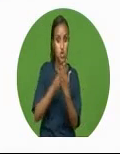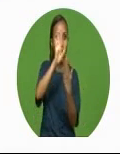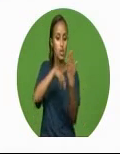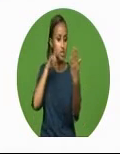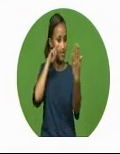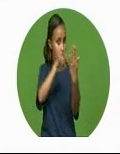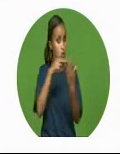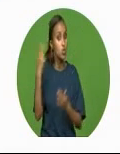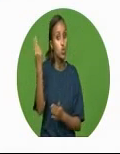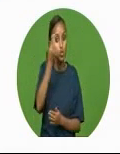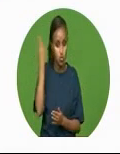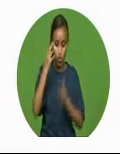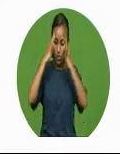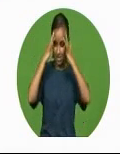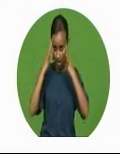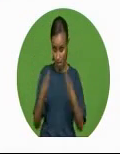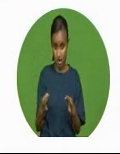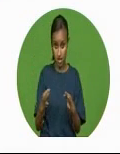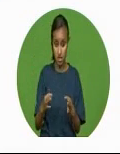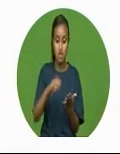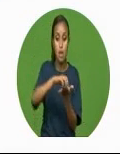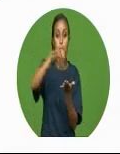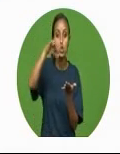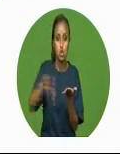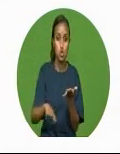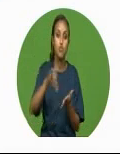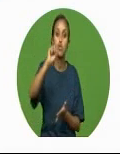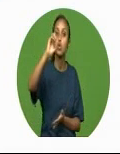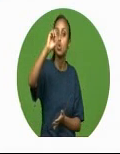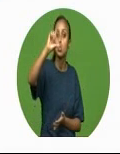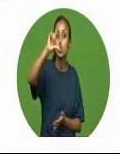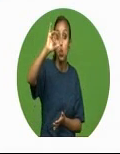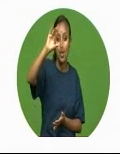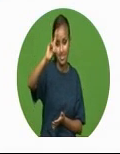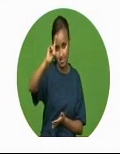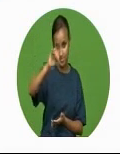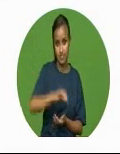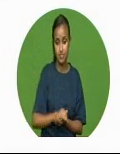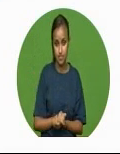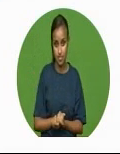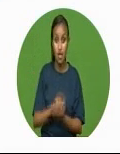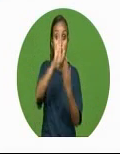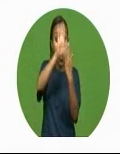lesson, auxiliary views are used for determining the projection of solids.